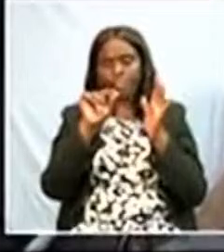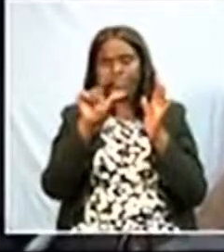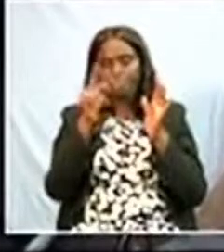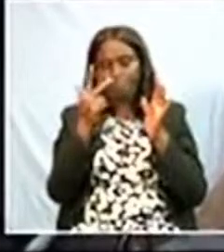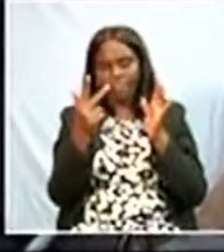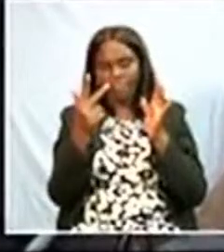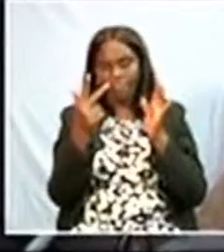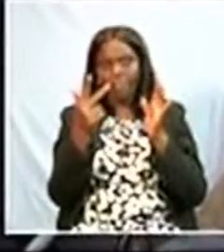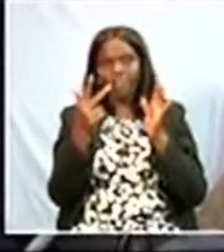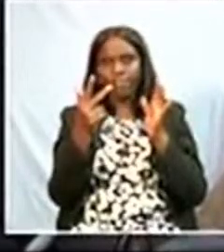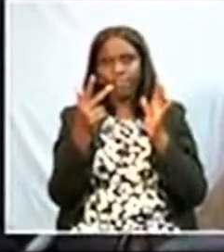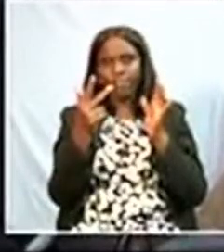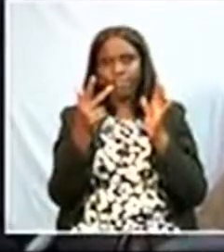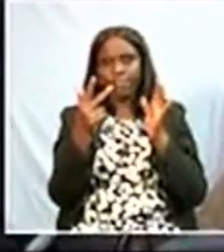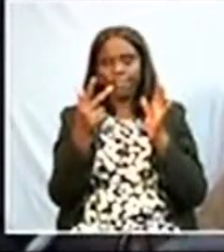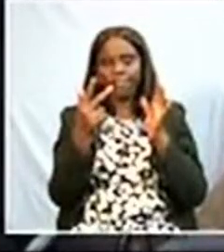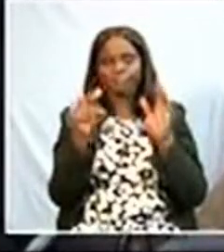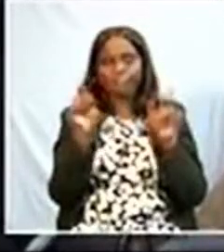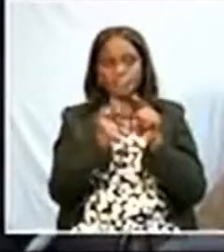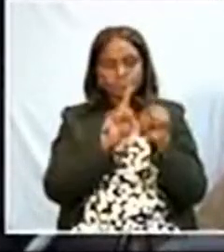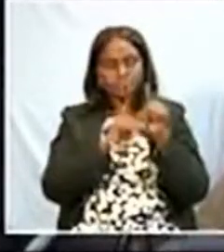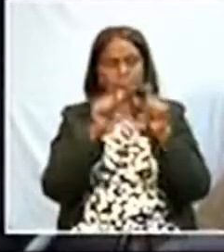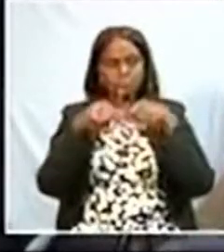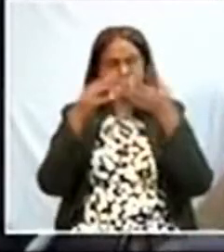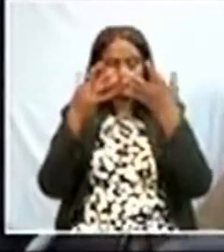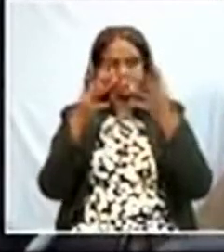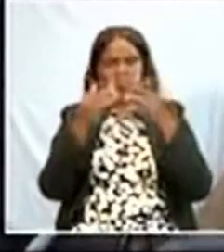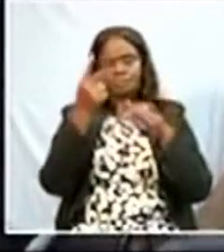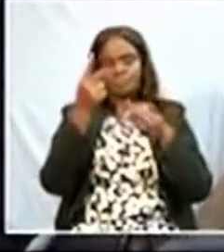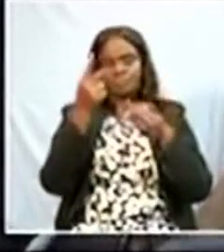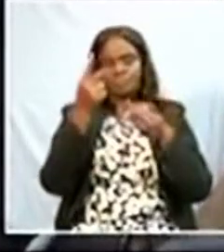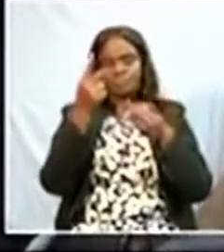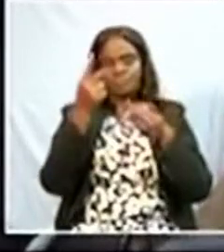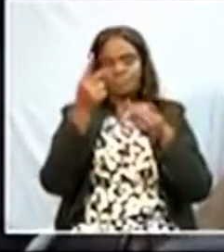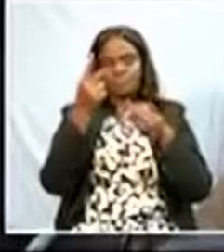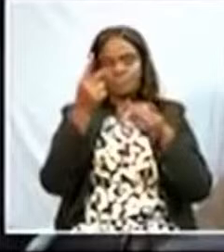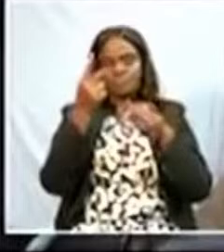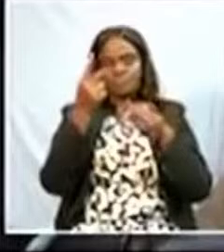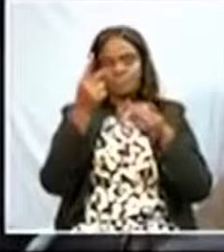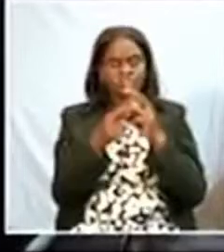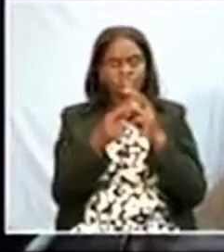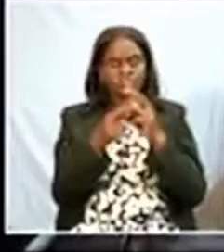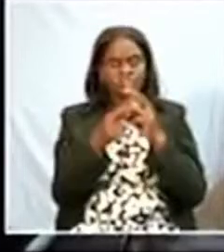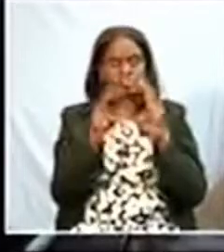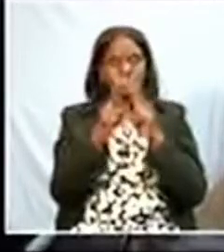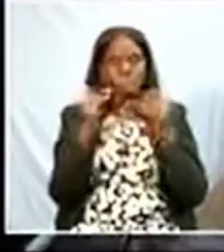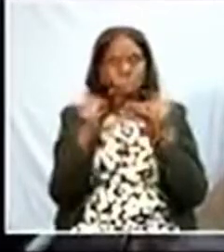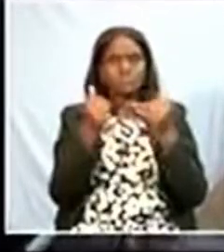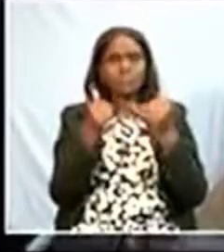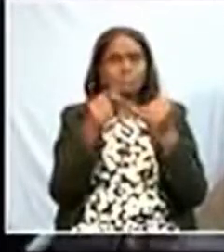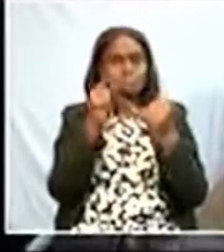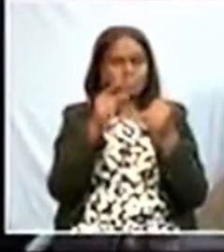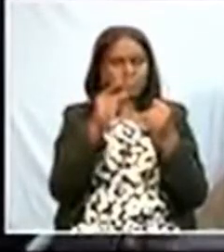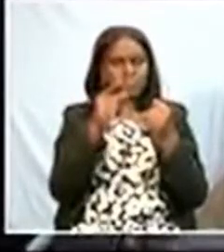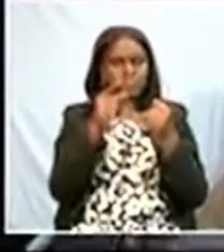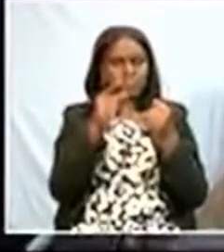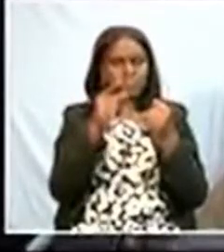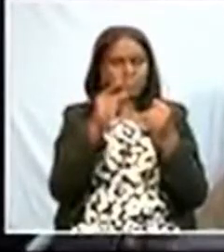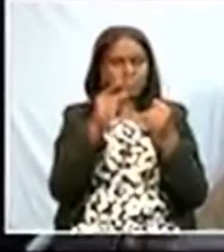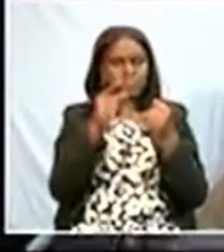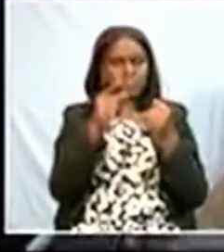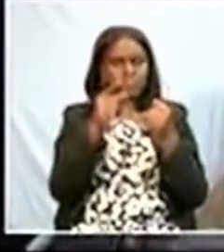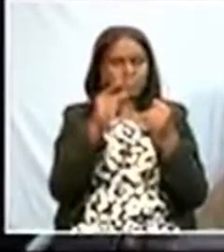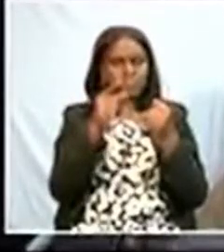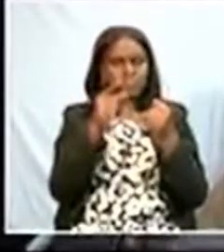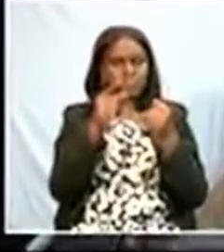2023, and he was awarded a 1x2 classroom block. So procurement floods.